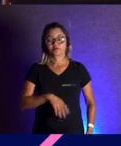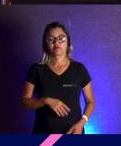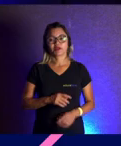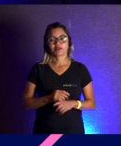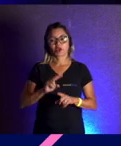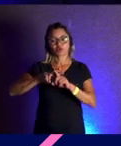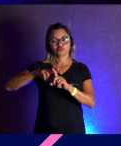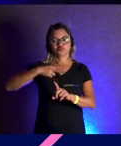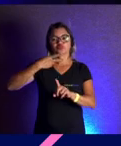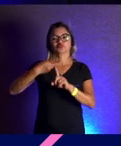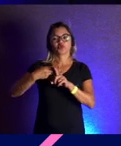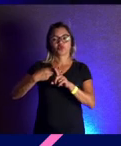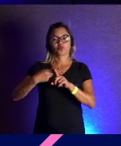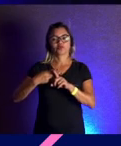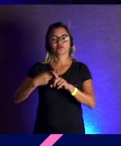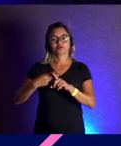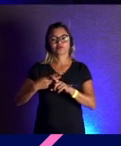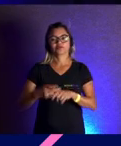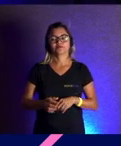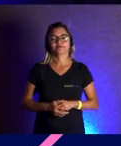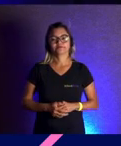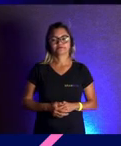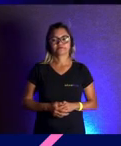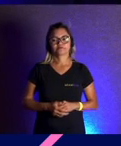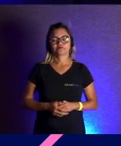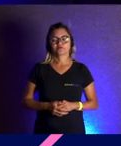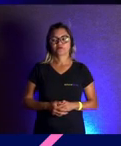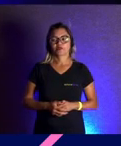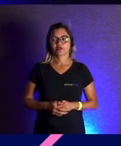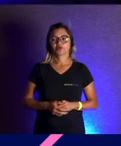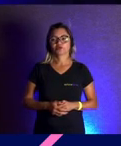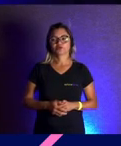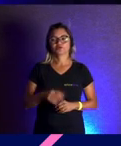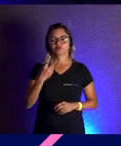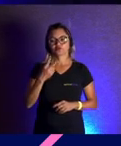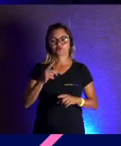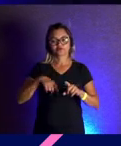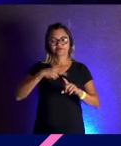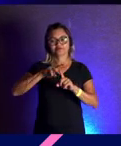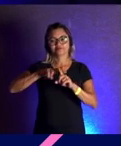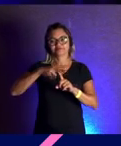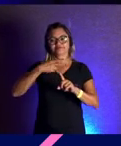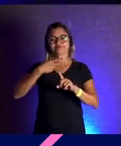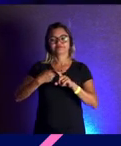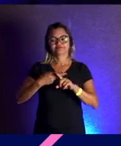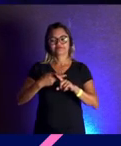and the FARC, the paramilitary is still about twice as many, a little more than twice as many.